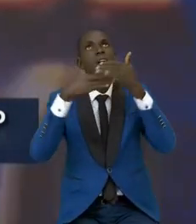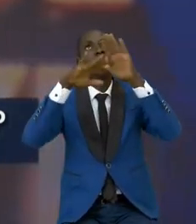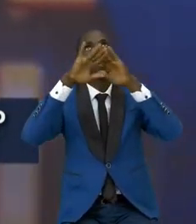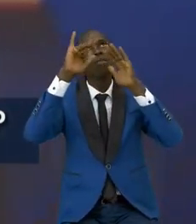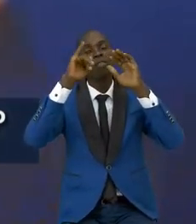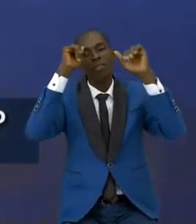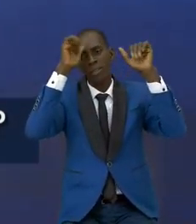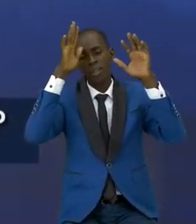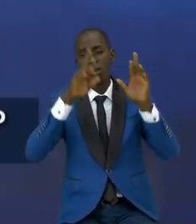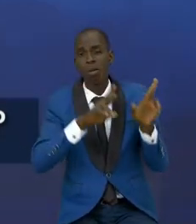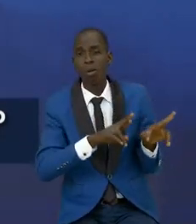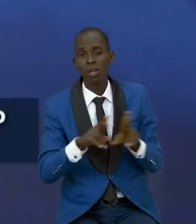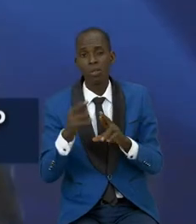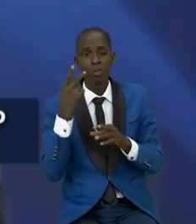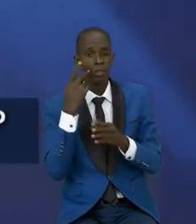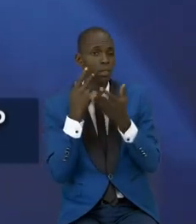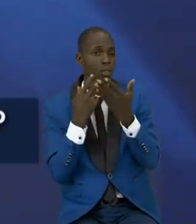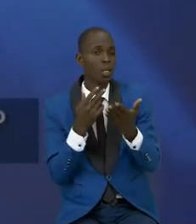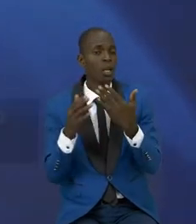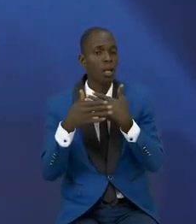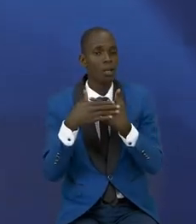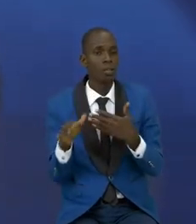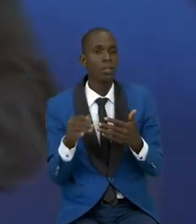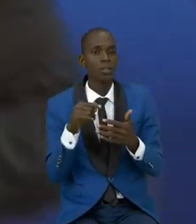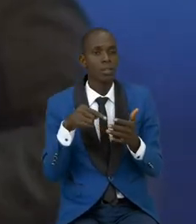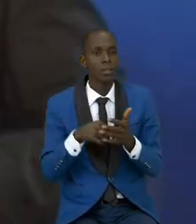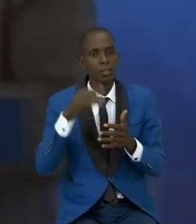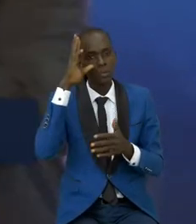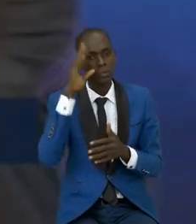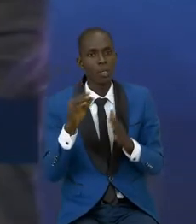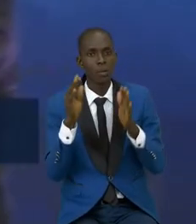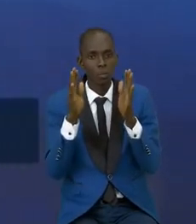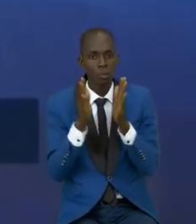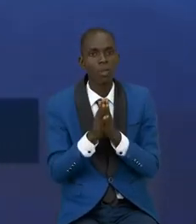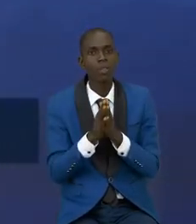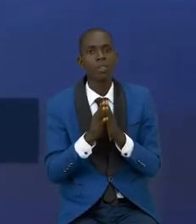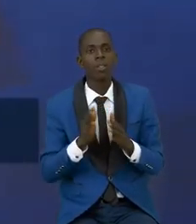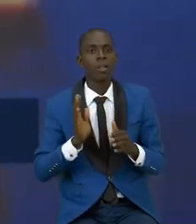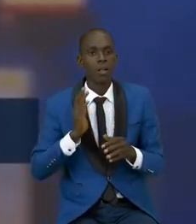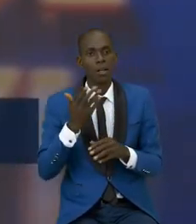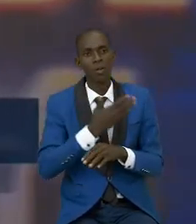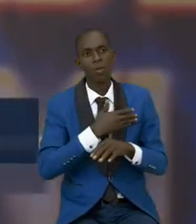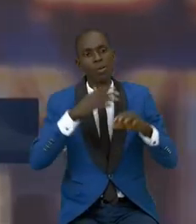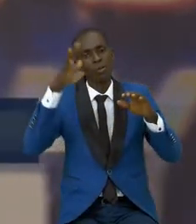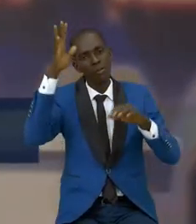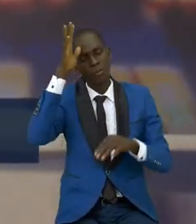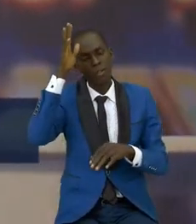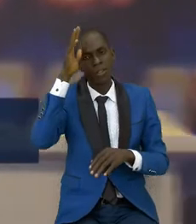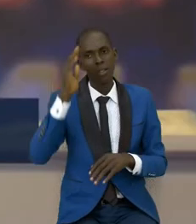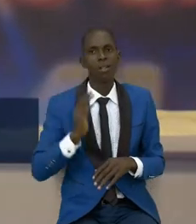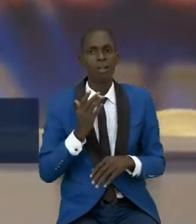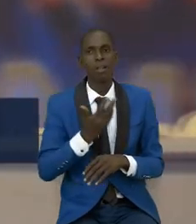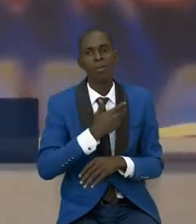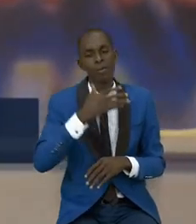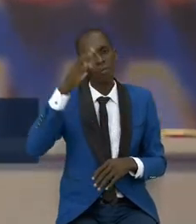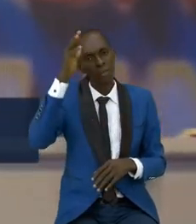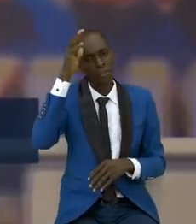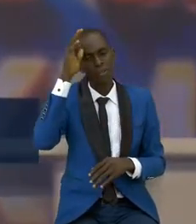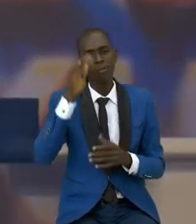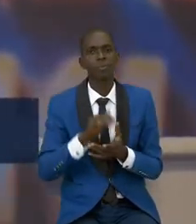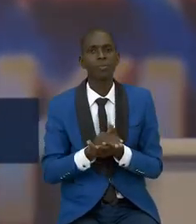there, after this manner, therefore, pray ye our Father, our Father, our